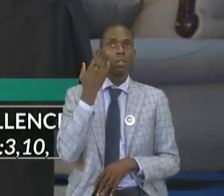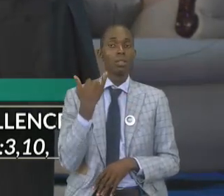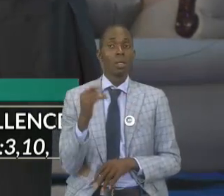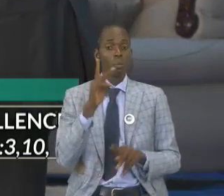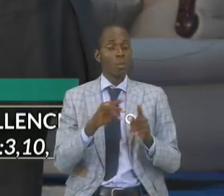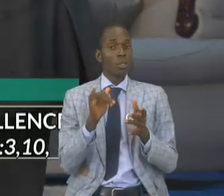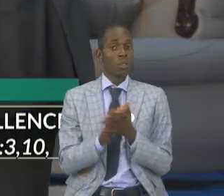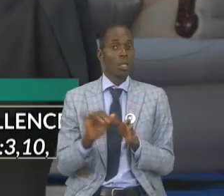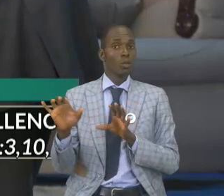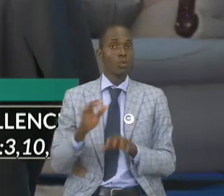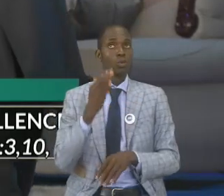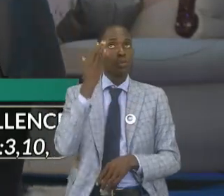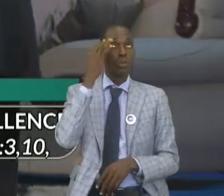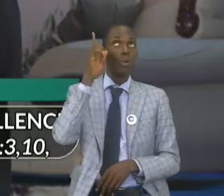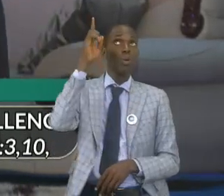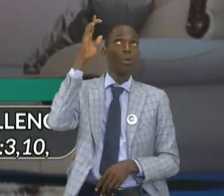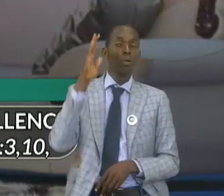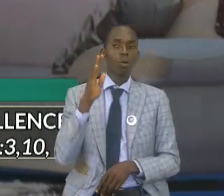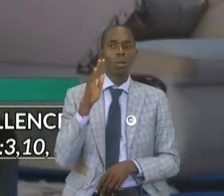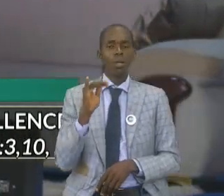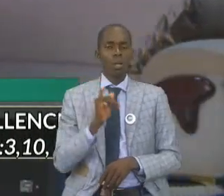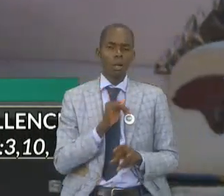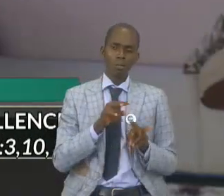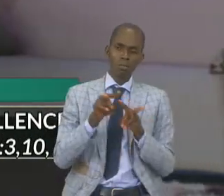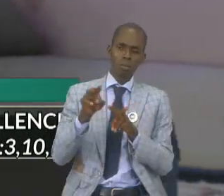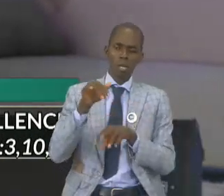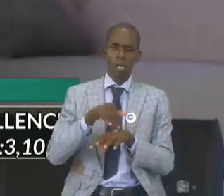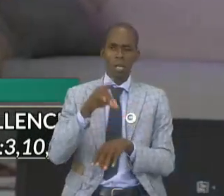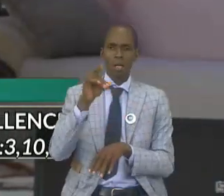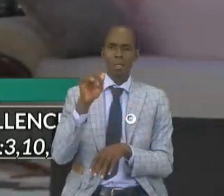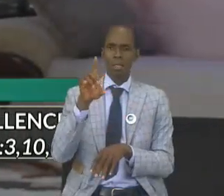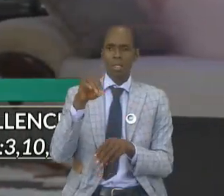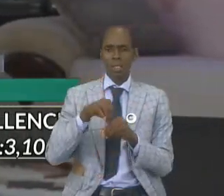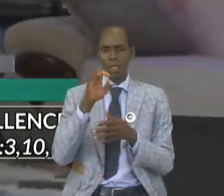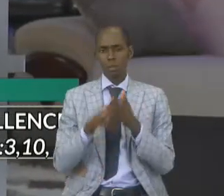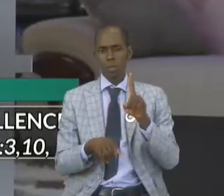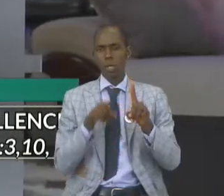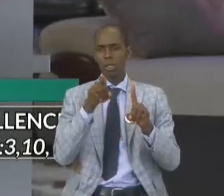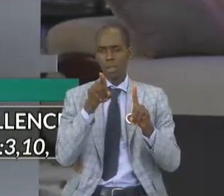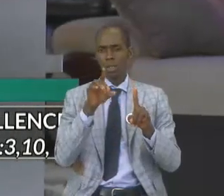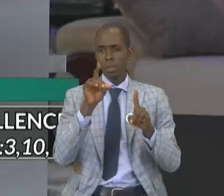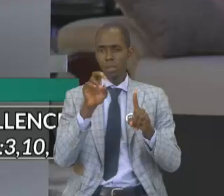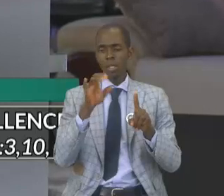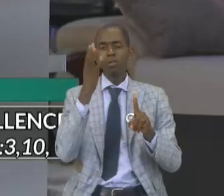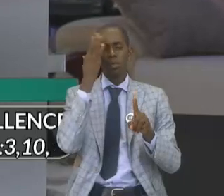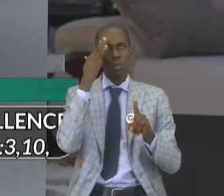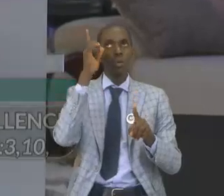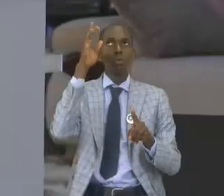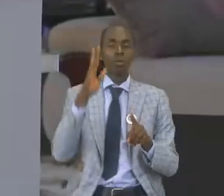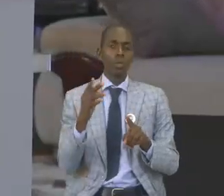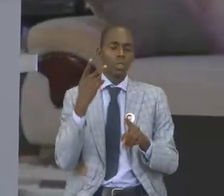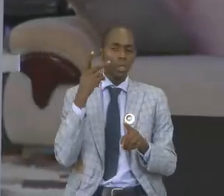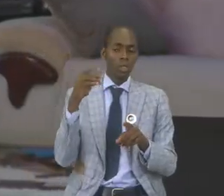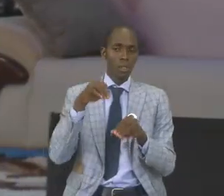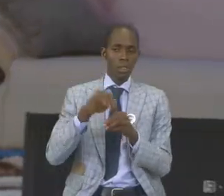do know their God, I look at Daniel in chapter 1, that man knew his God. I look at Daniel